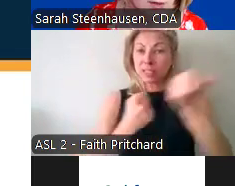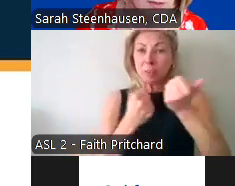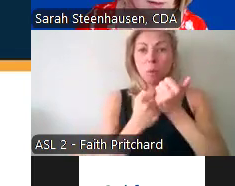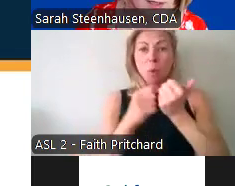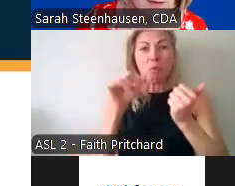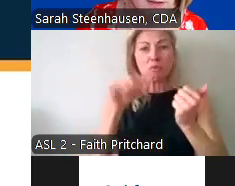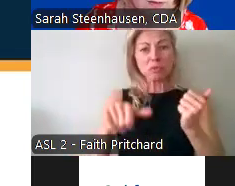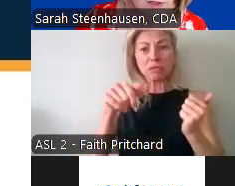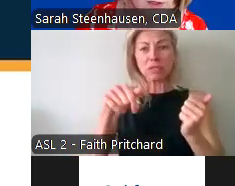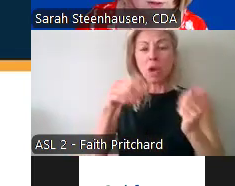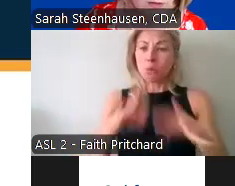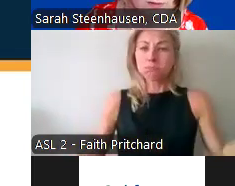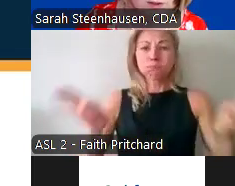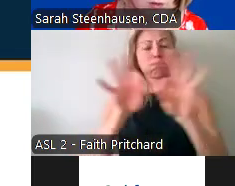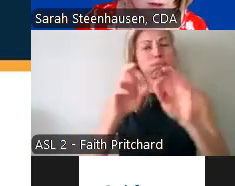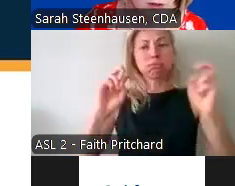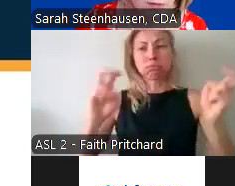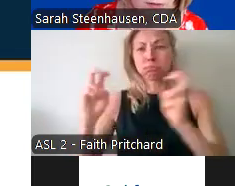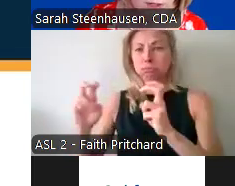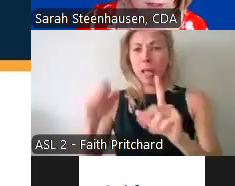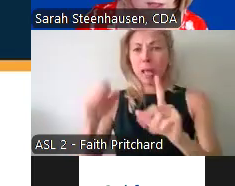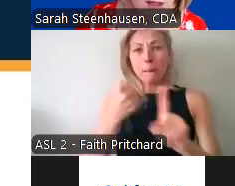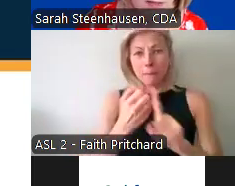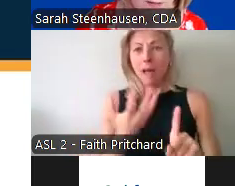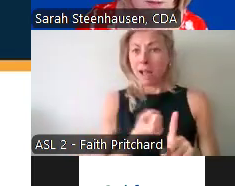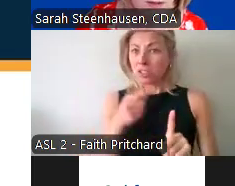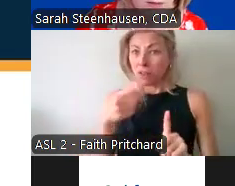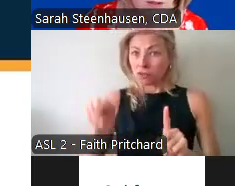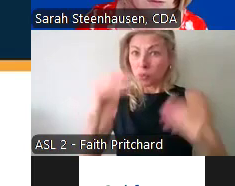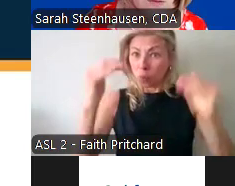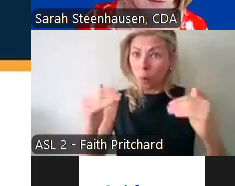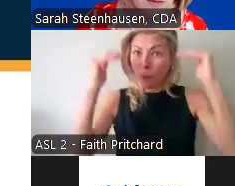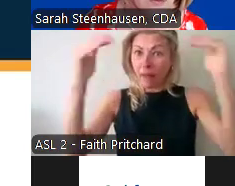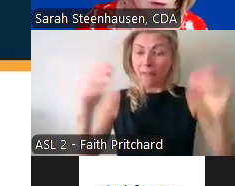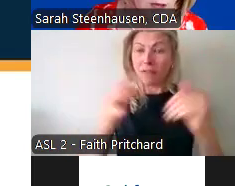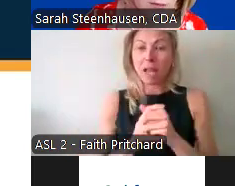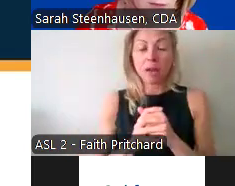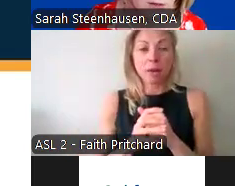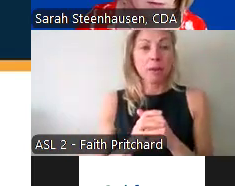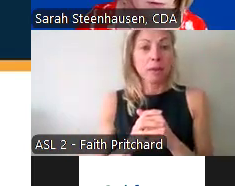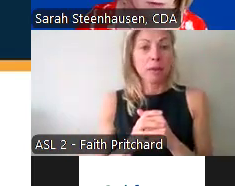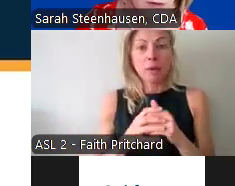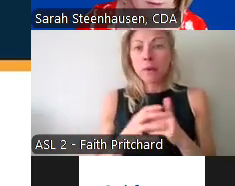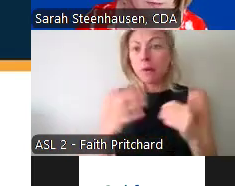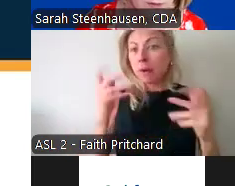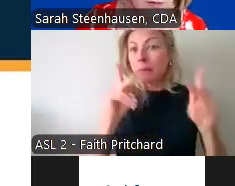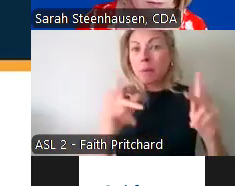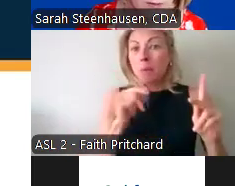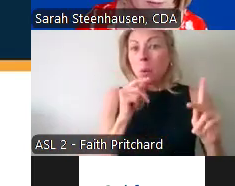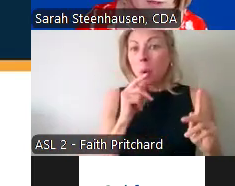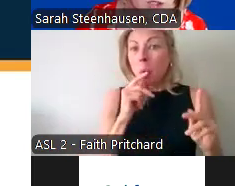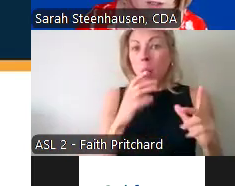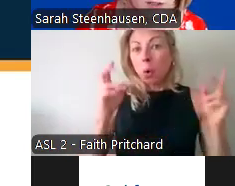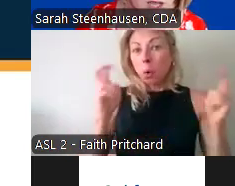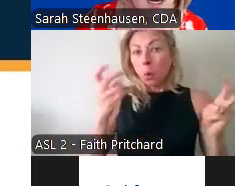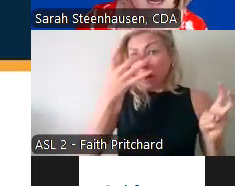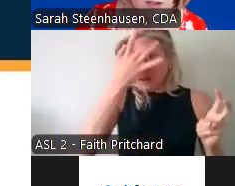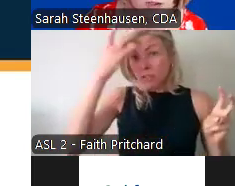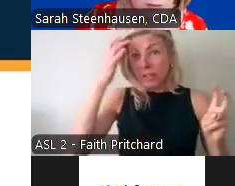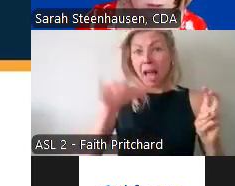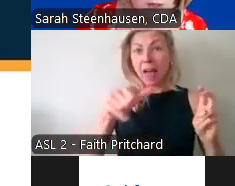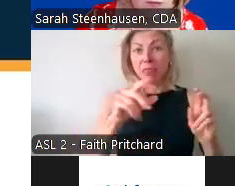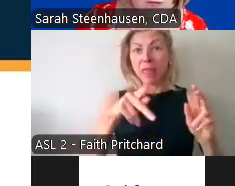issue impacting, as we all know, something you all have elevated, the missing middle or the forgotten middle, that's the population that's